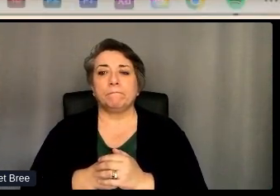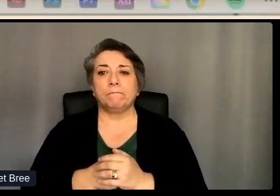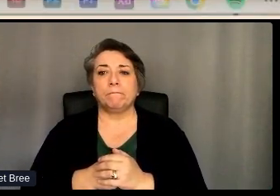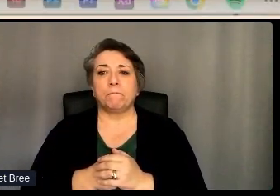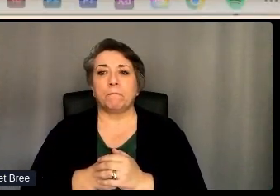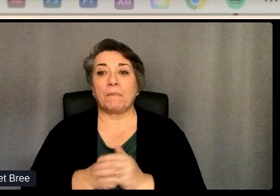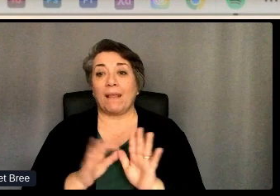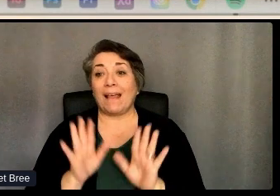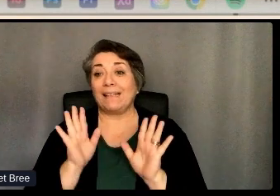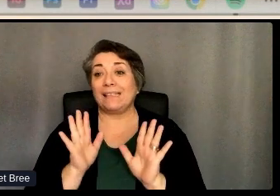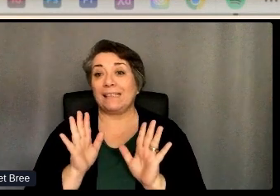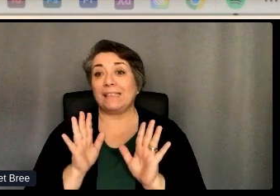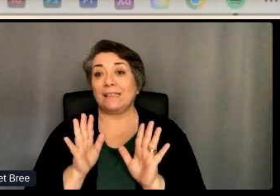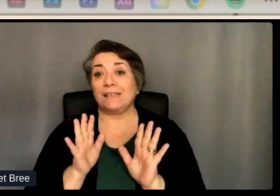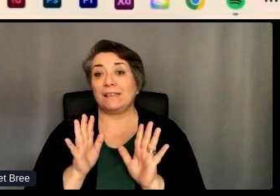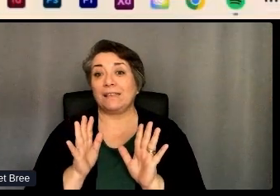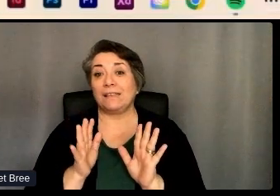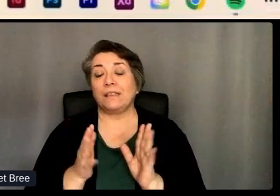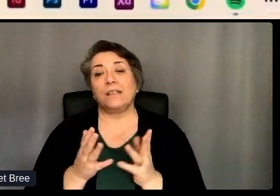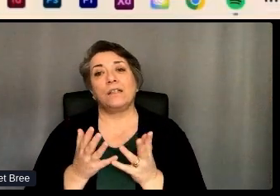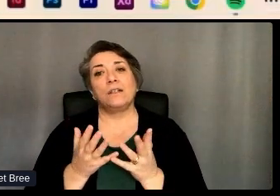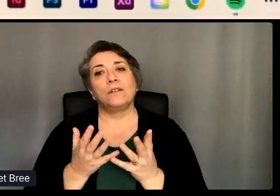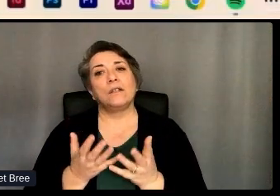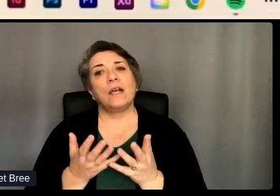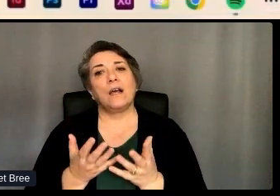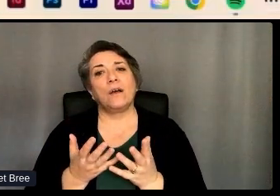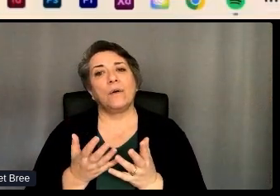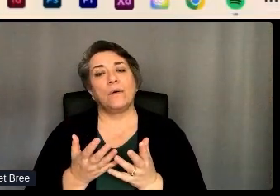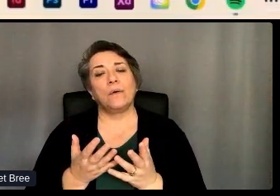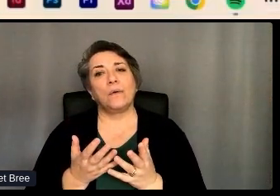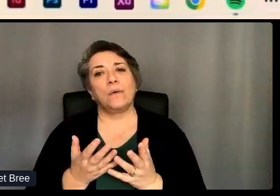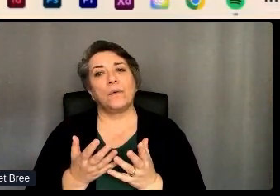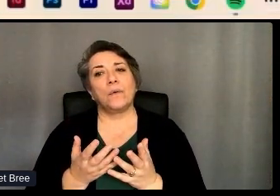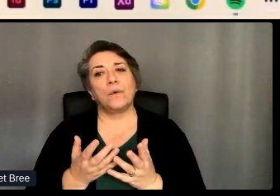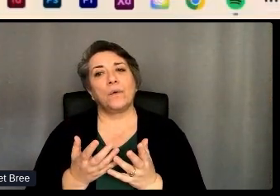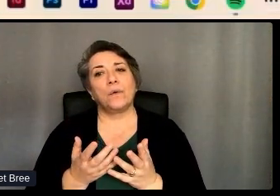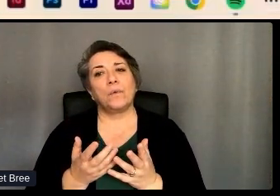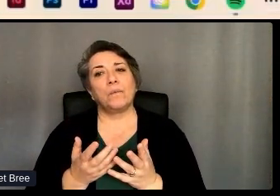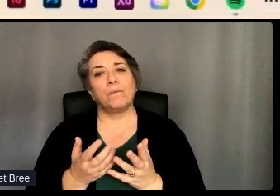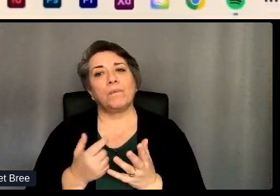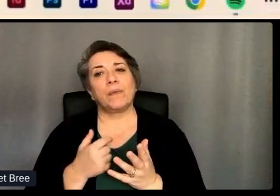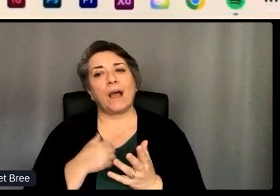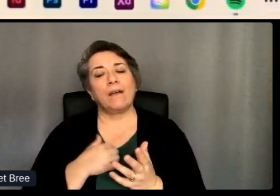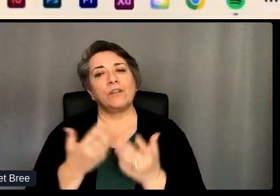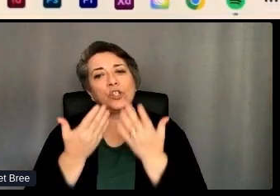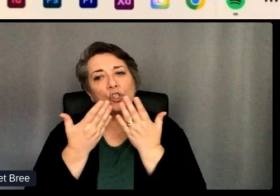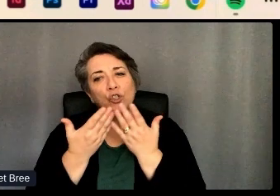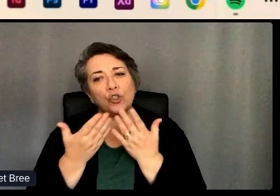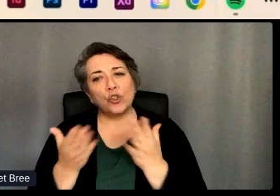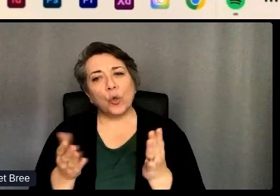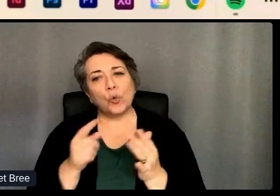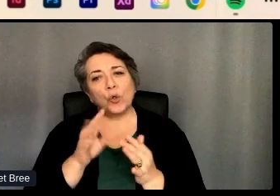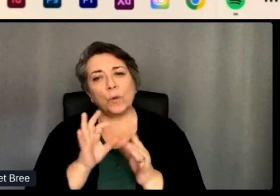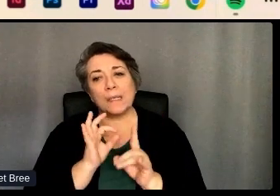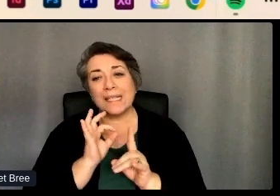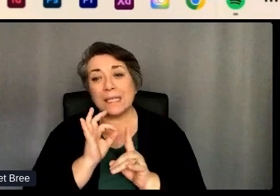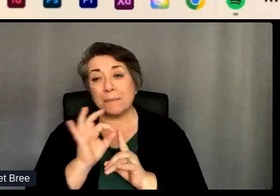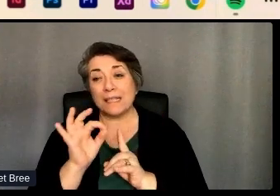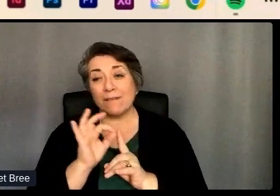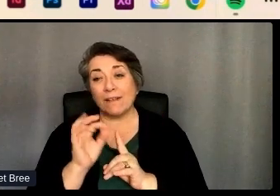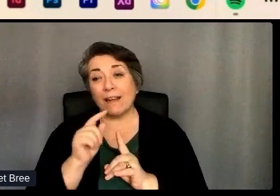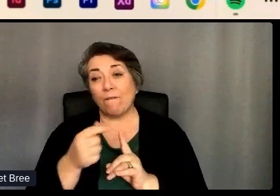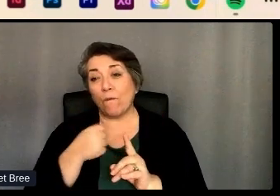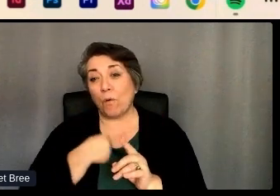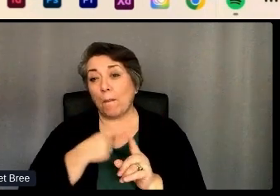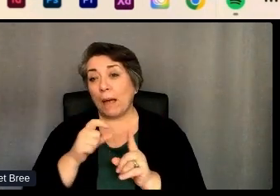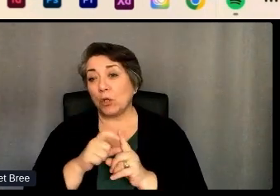That's it. So now I just want to emphasize that what I've just shown you is a specific setup that Yara is using, but quite clearly